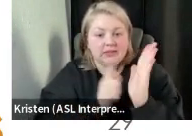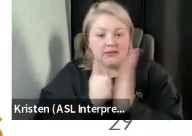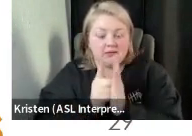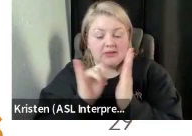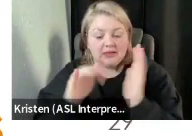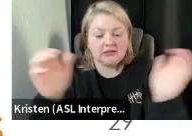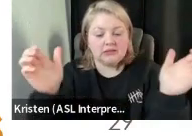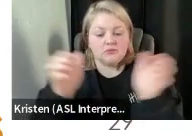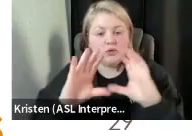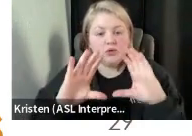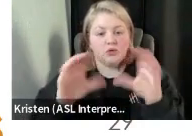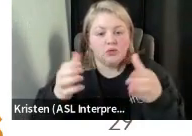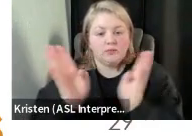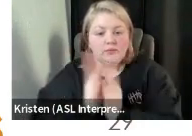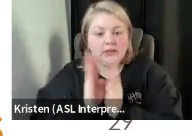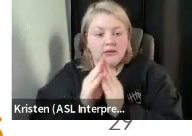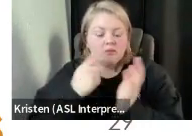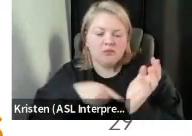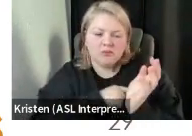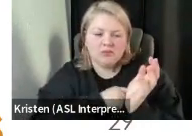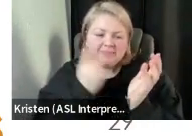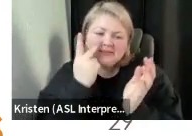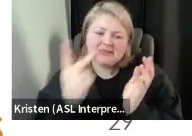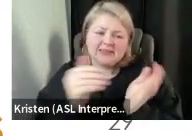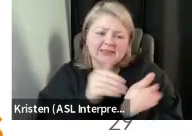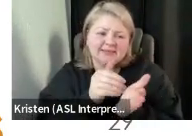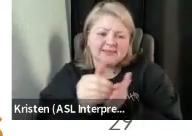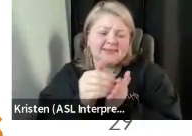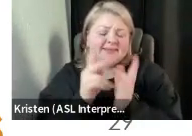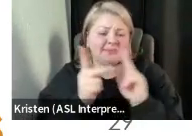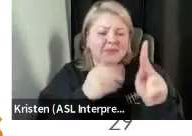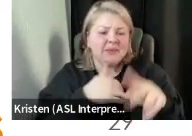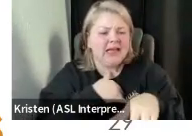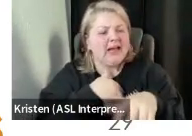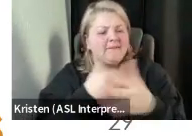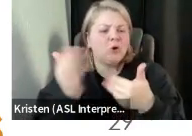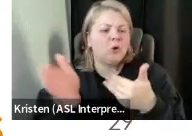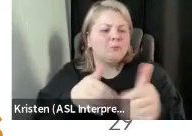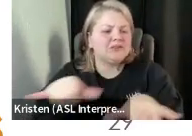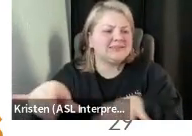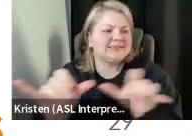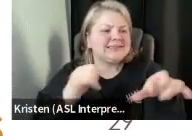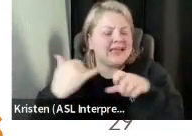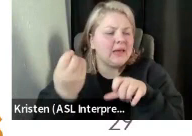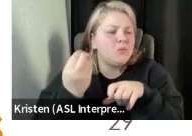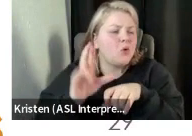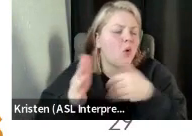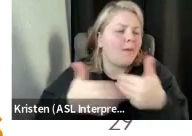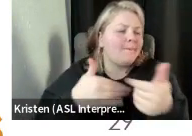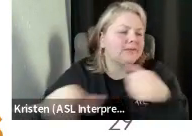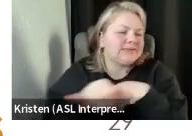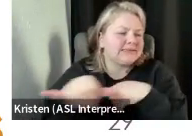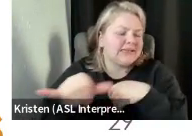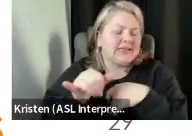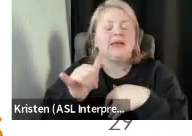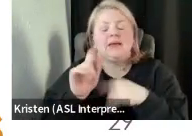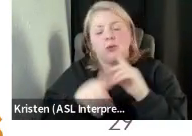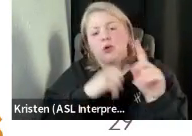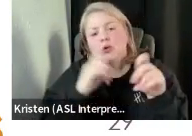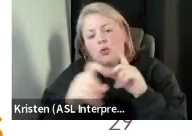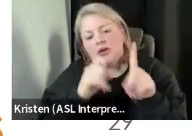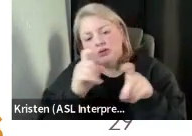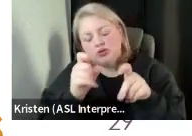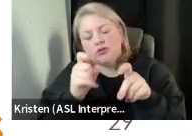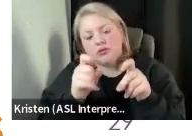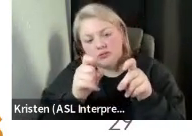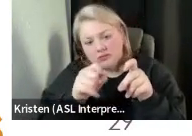group meetings. We find that a lot of folks have the same or very similar questions. And this is a chance for small groups to